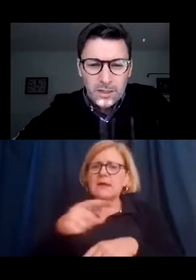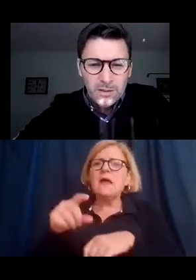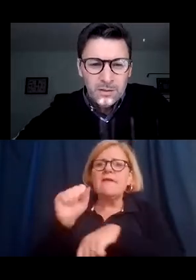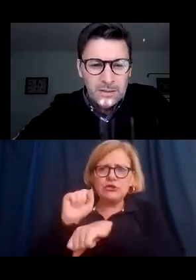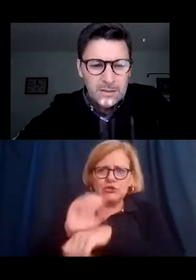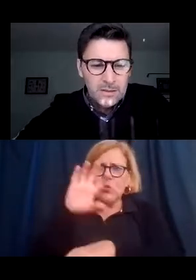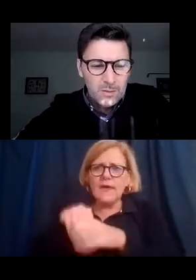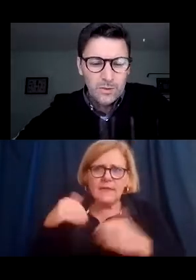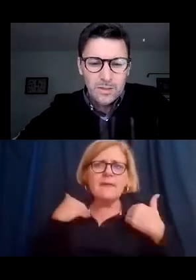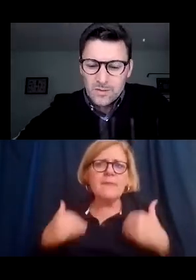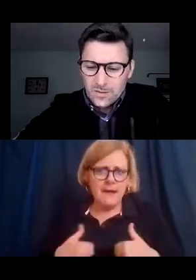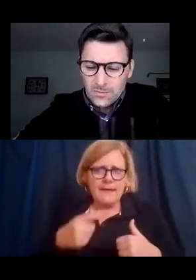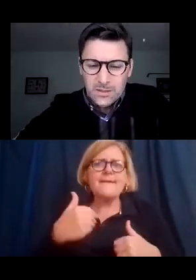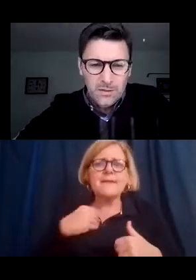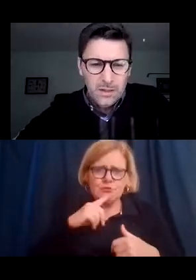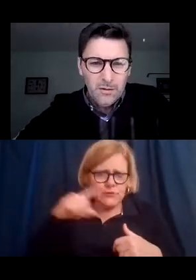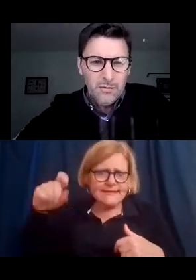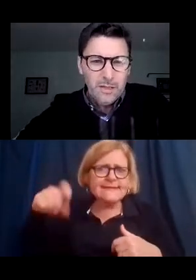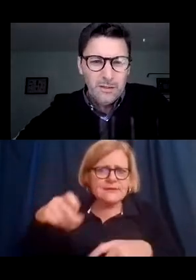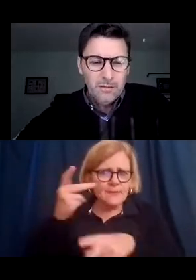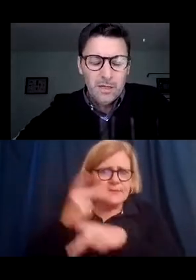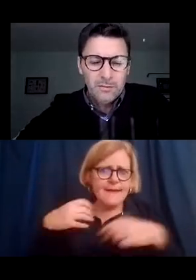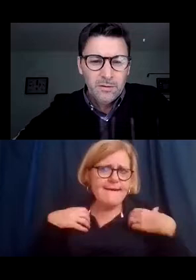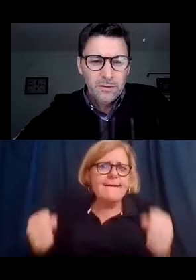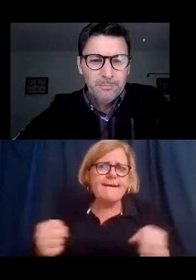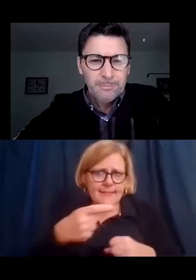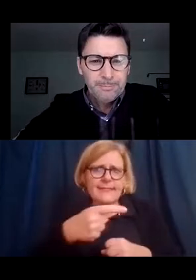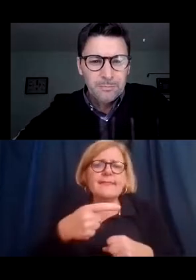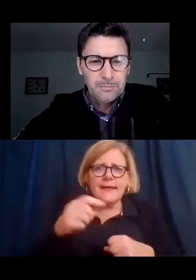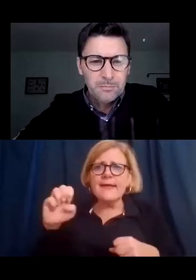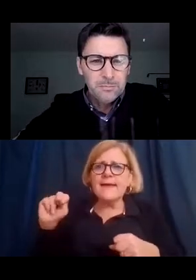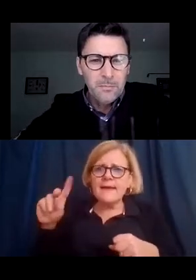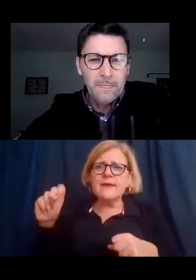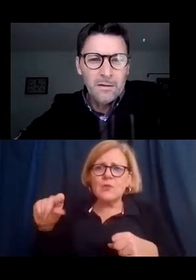within the body, and it's really necessary to maintain that health of that endothelium.